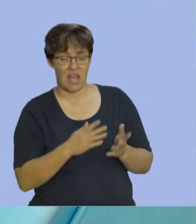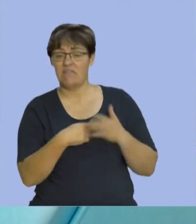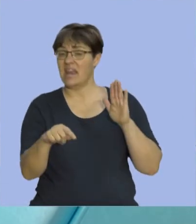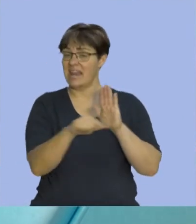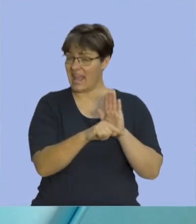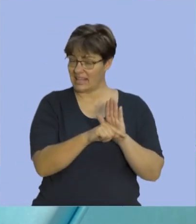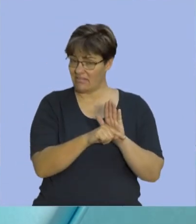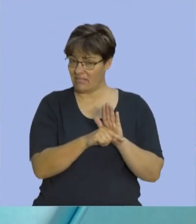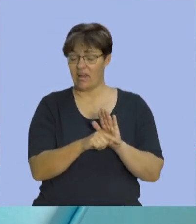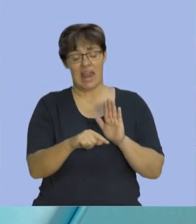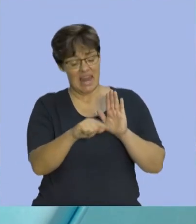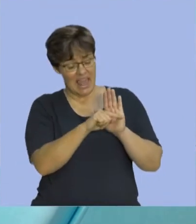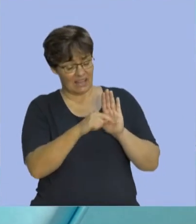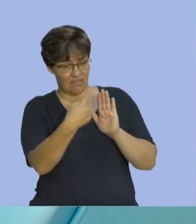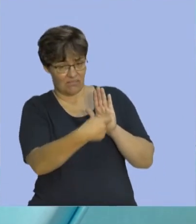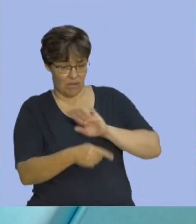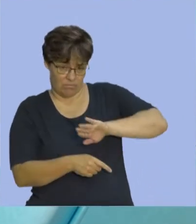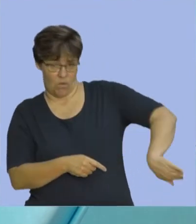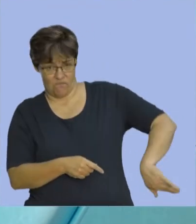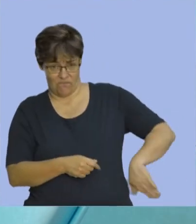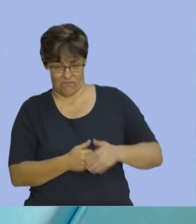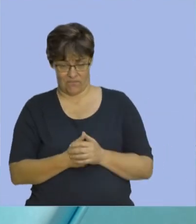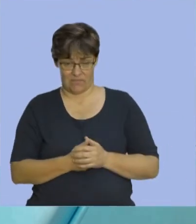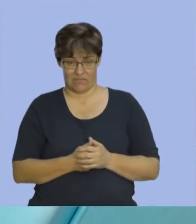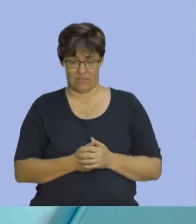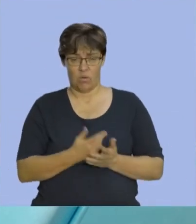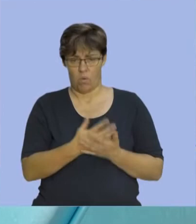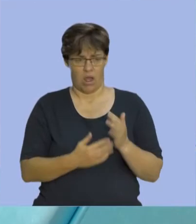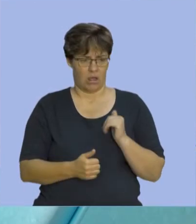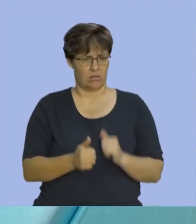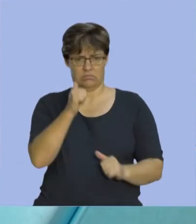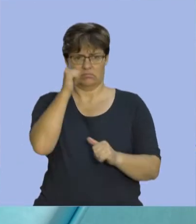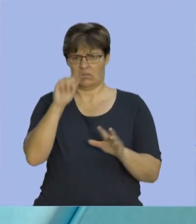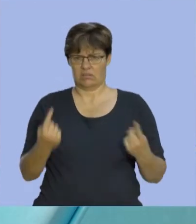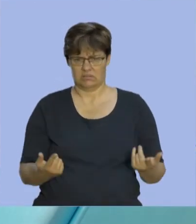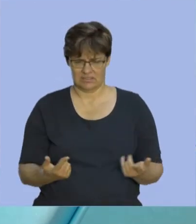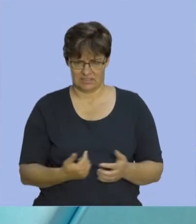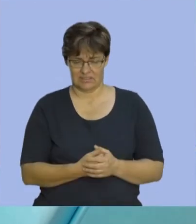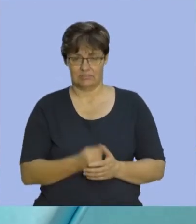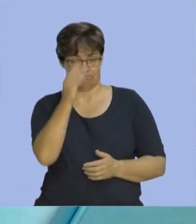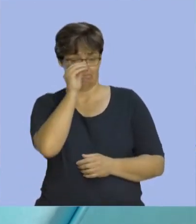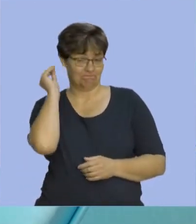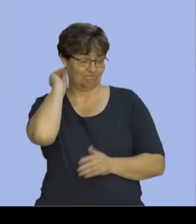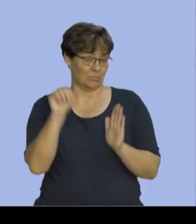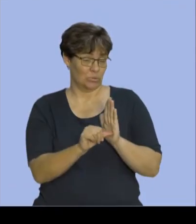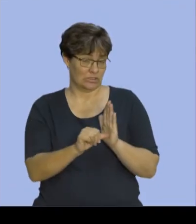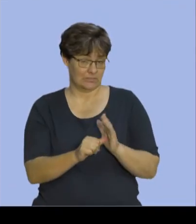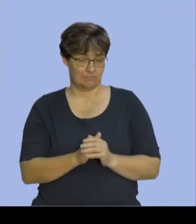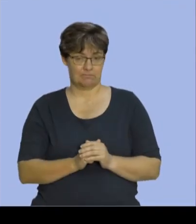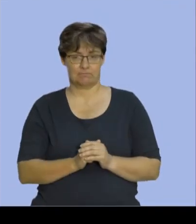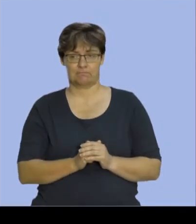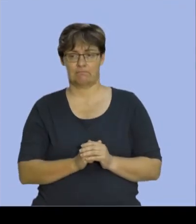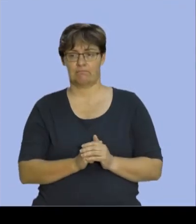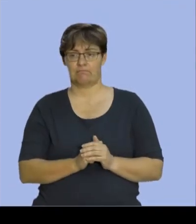a negative, you don't really regard the negative, please. That's really important for you to note. So